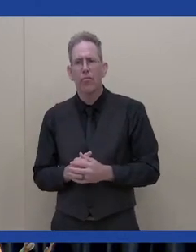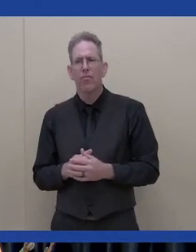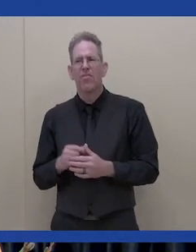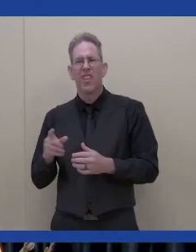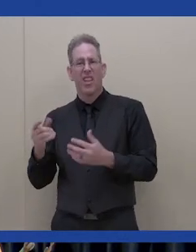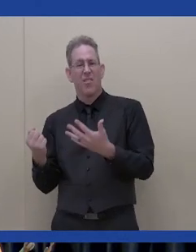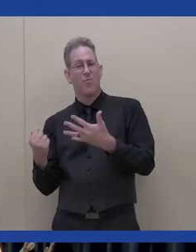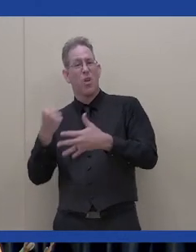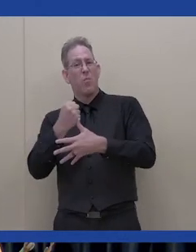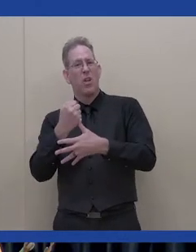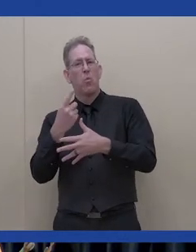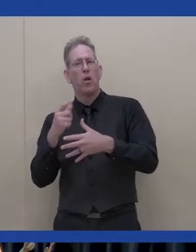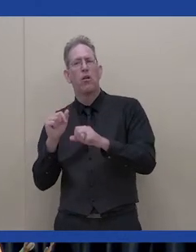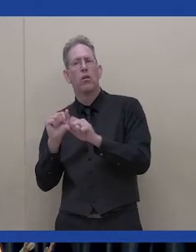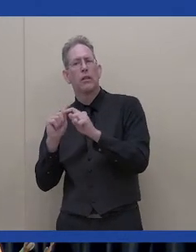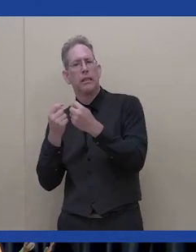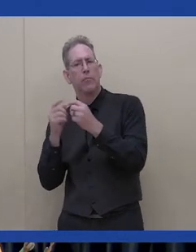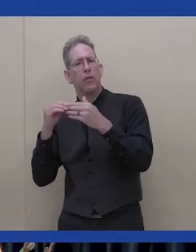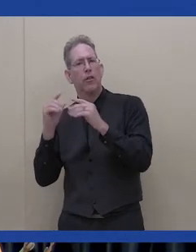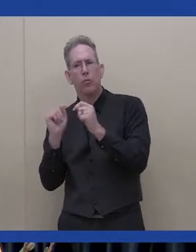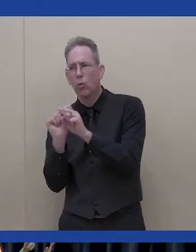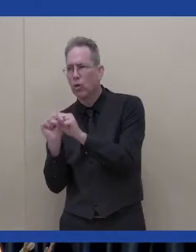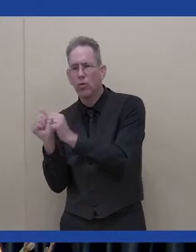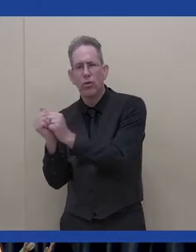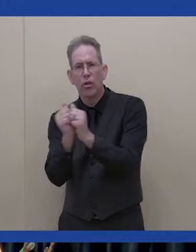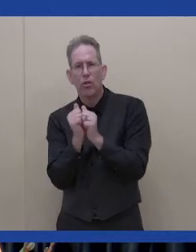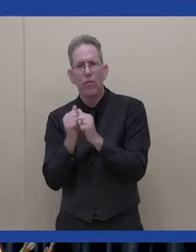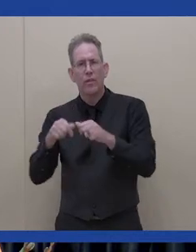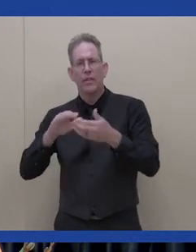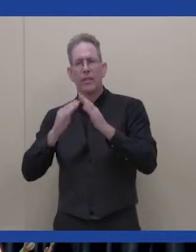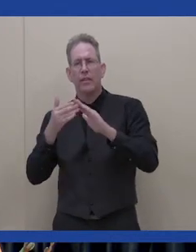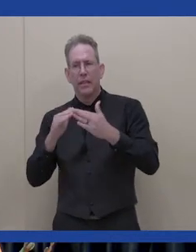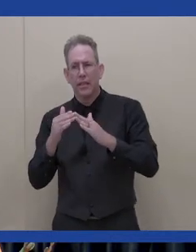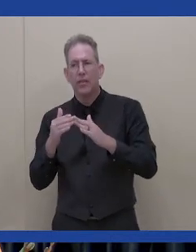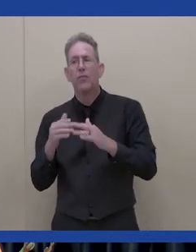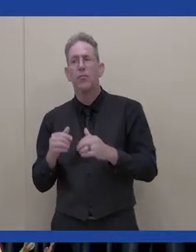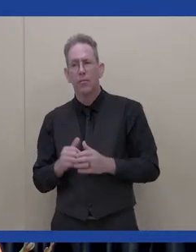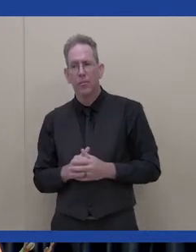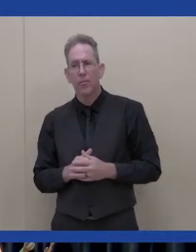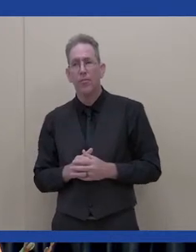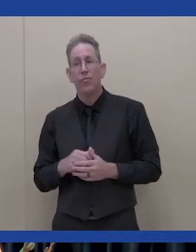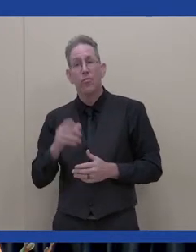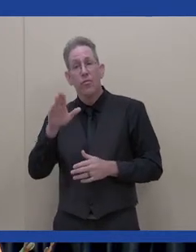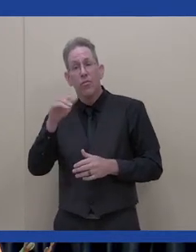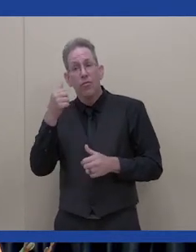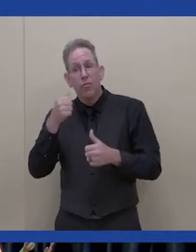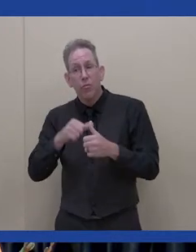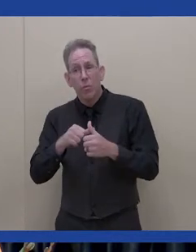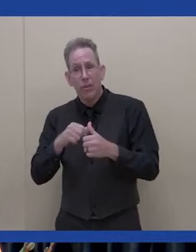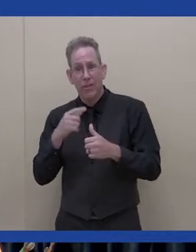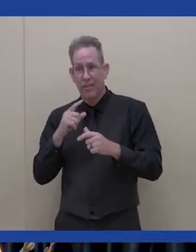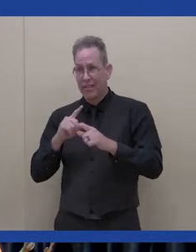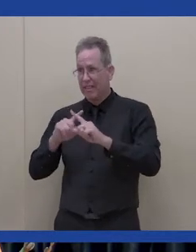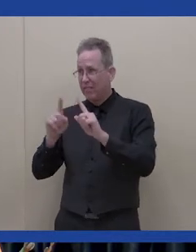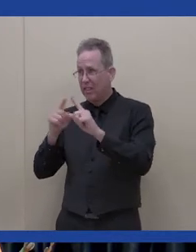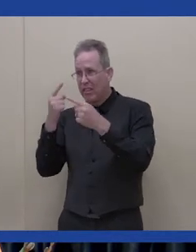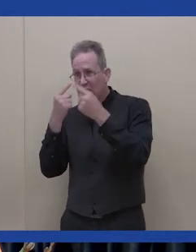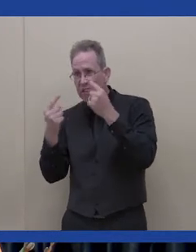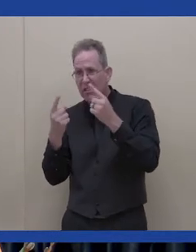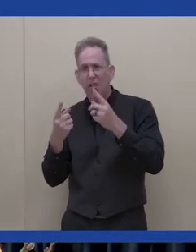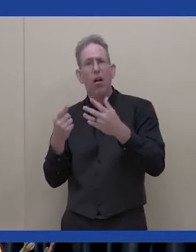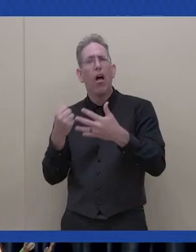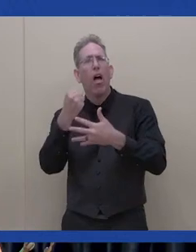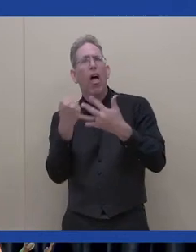to serve our city. We must work together and remember that differences should come first.